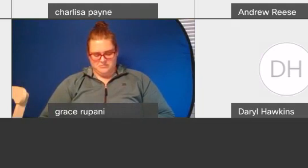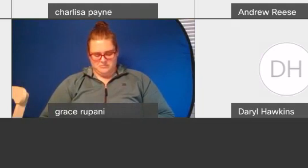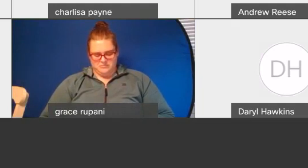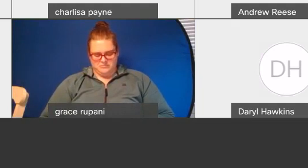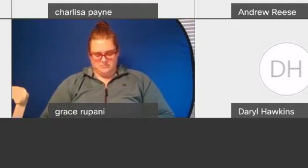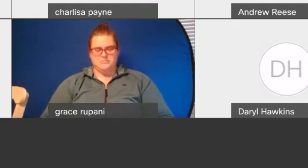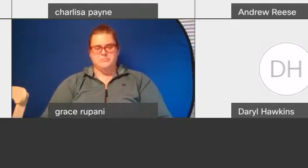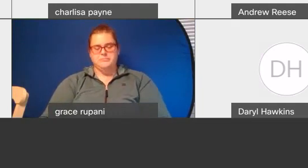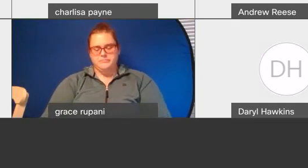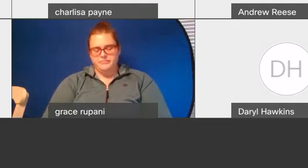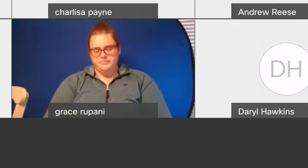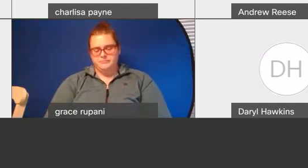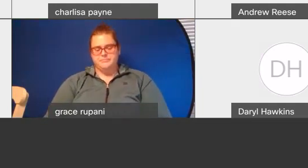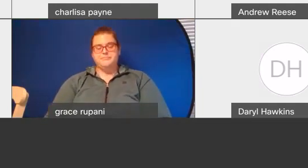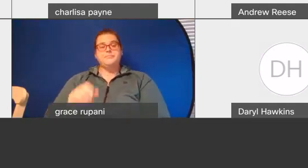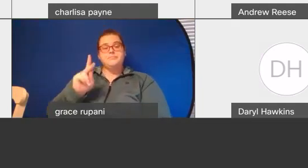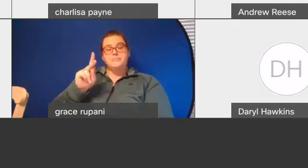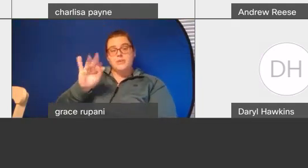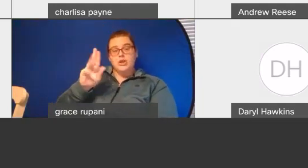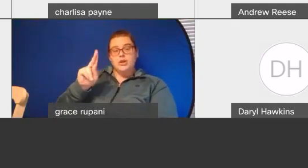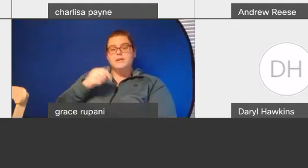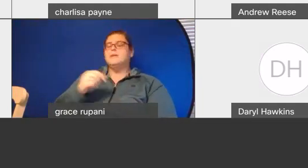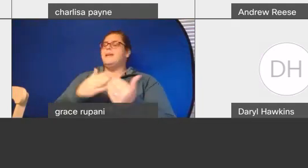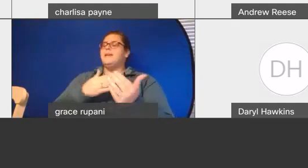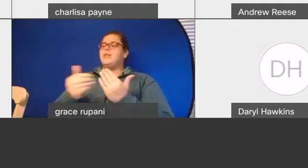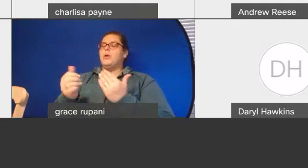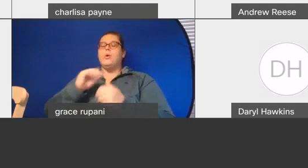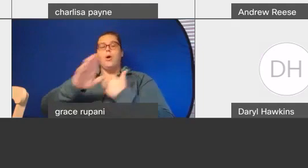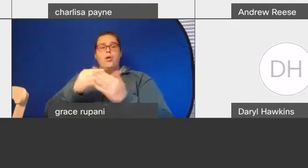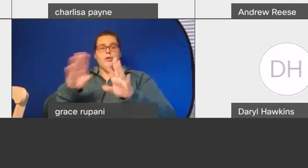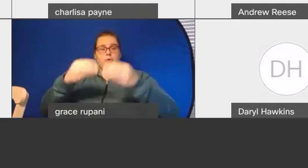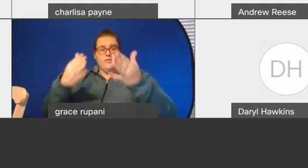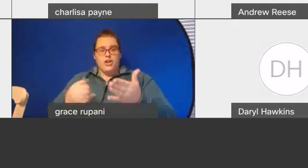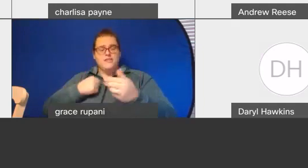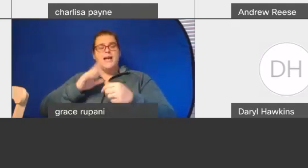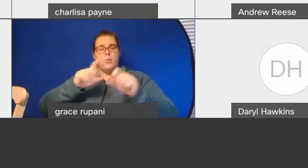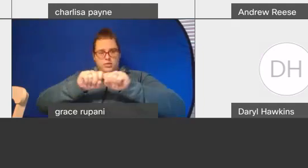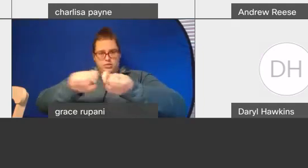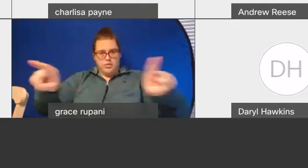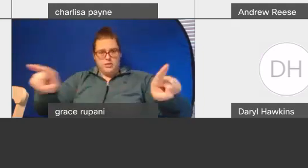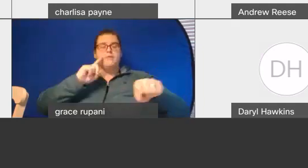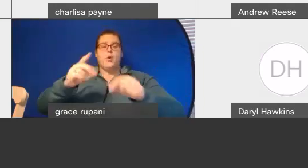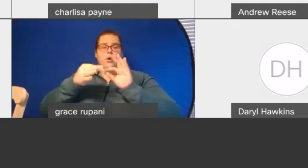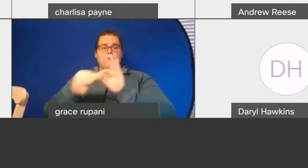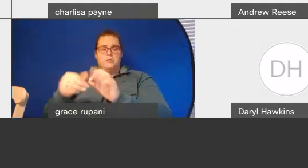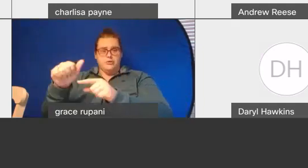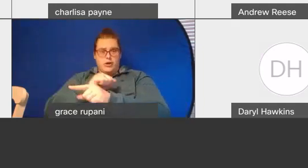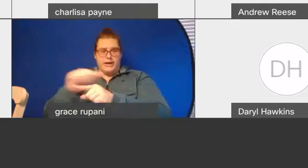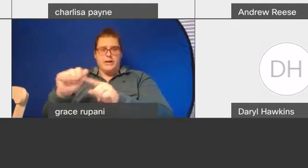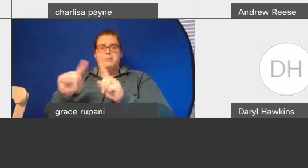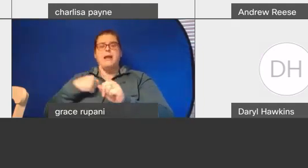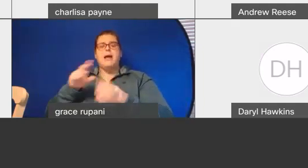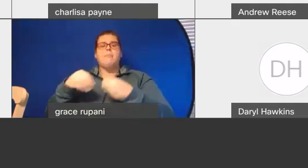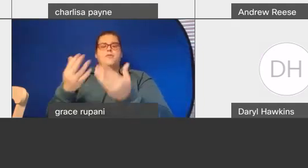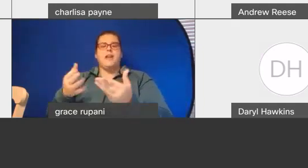Crystal, I will add, even though I will be sending an email out to all providers with the link for the provider training, I'm also providing it in the chat box right now. It